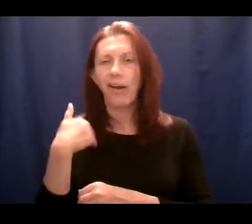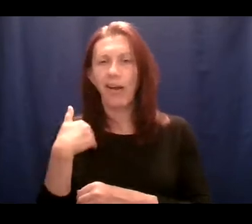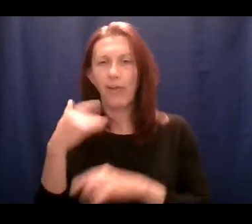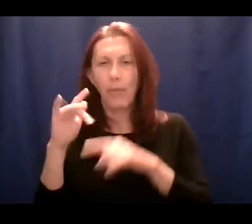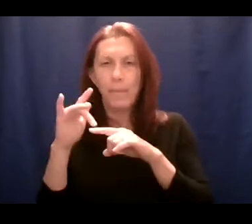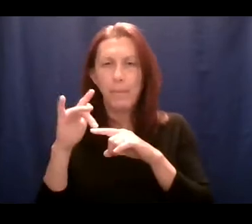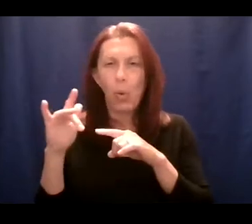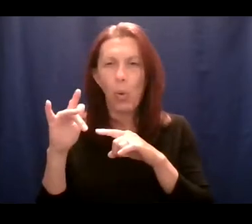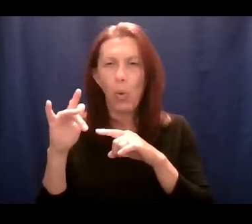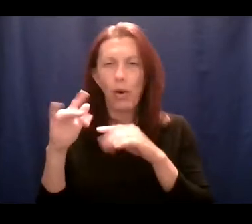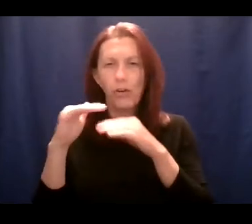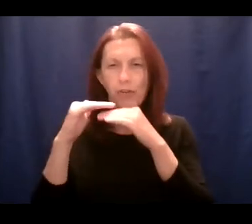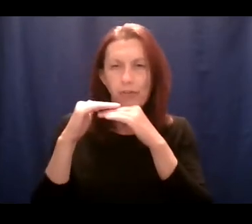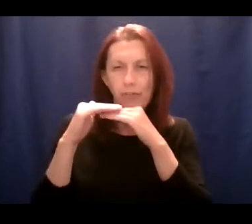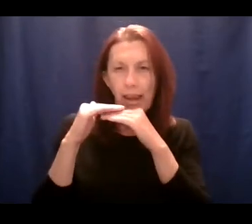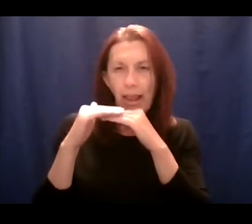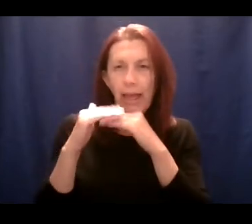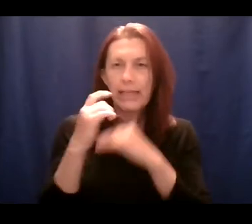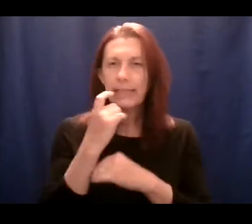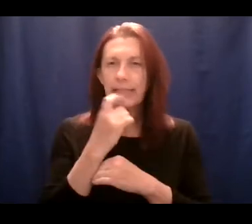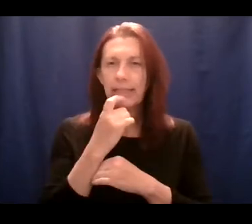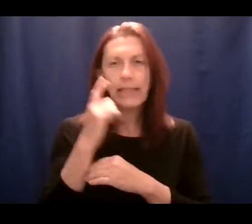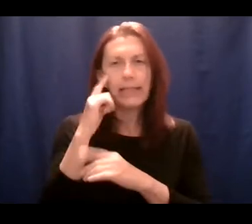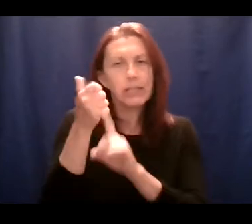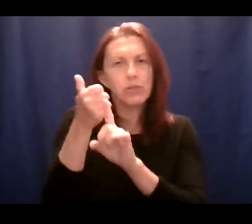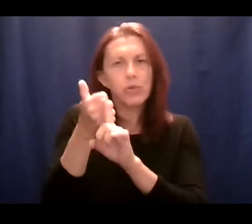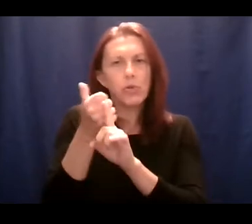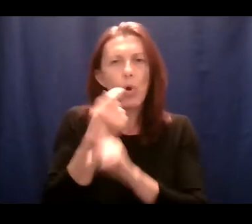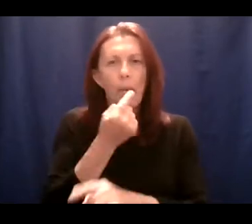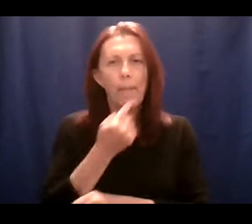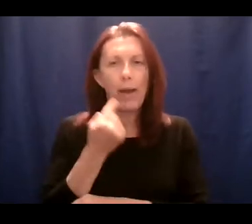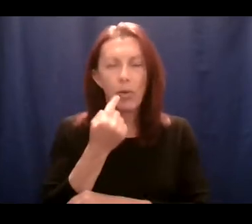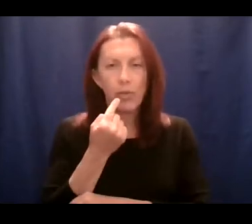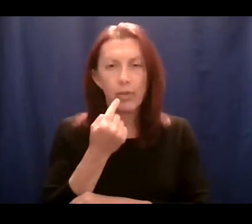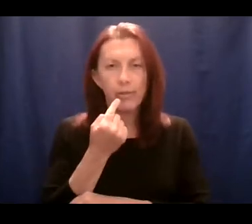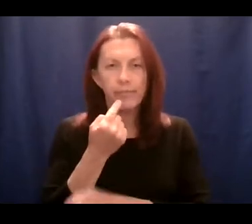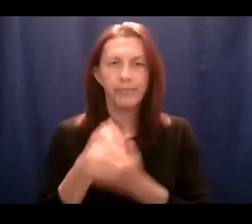about our own mouths. Maybe I'll focus a little bit better there.